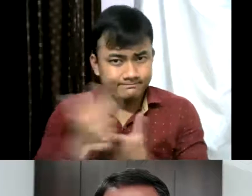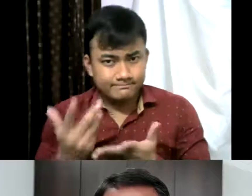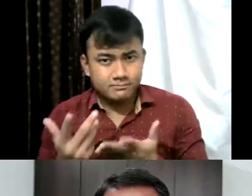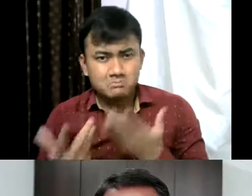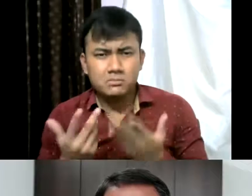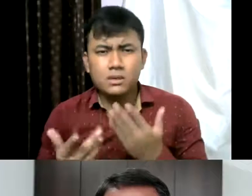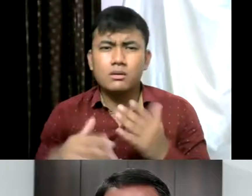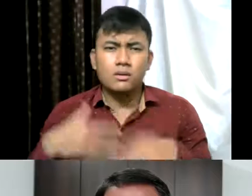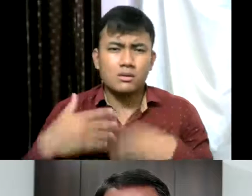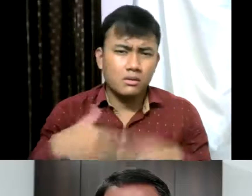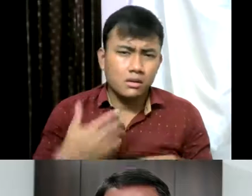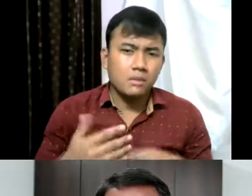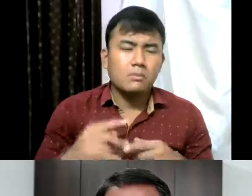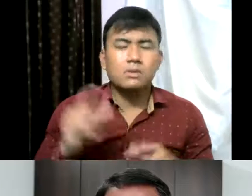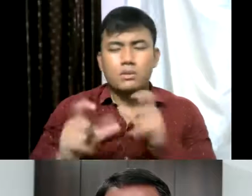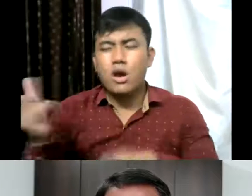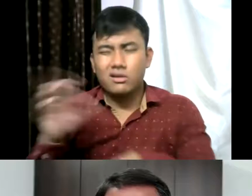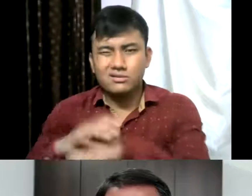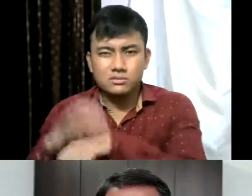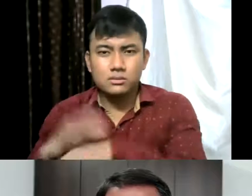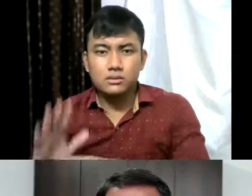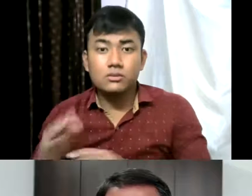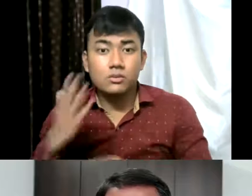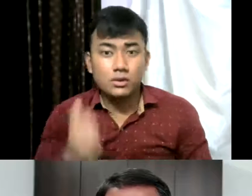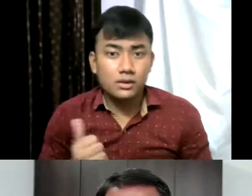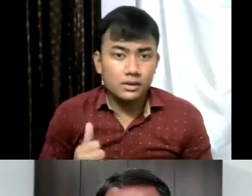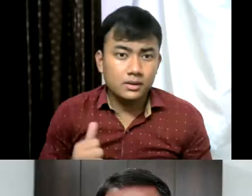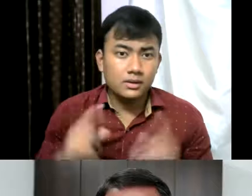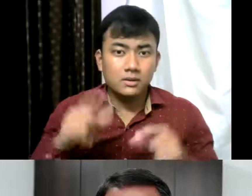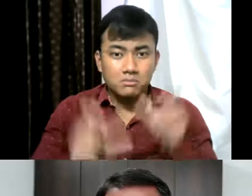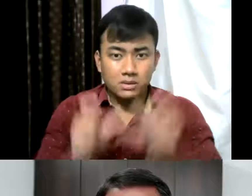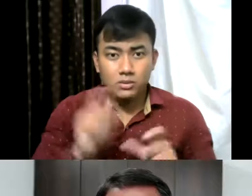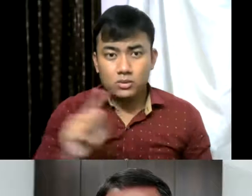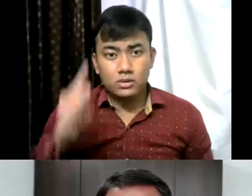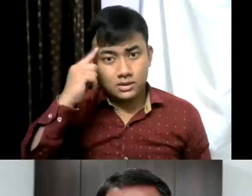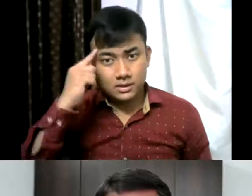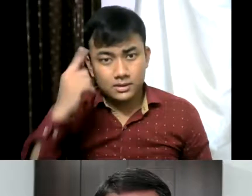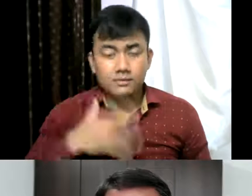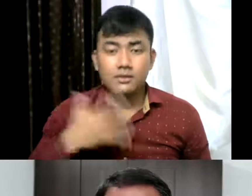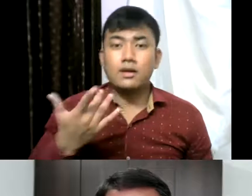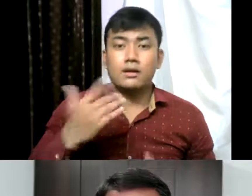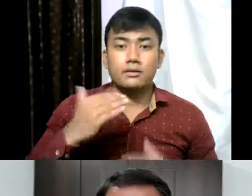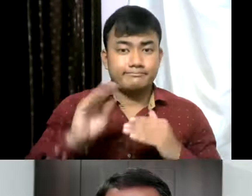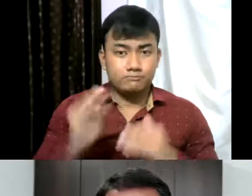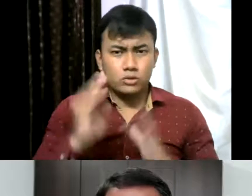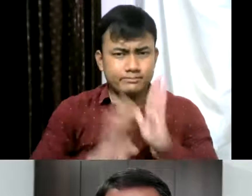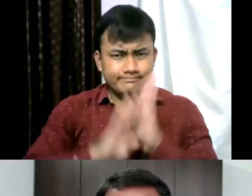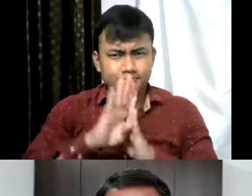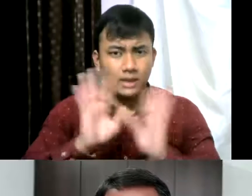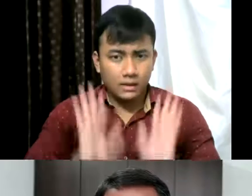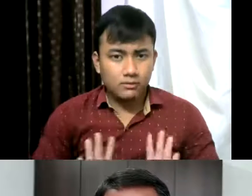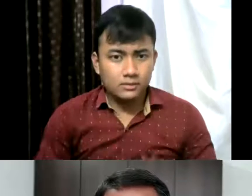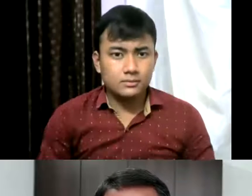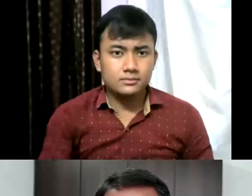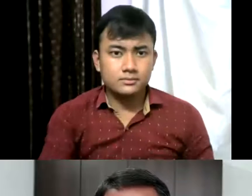Let me cross that bridge when I come to it. Because right now, the mental health is much higher. No, so